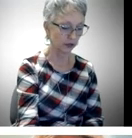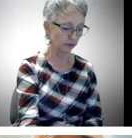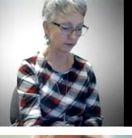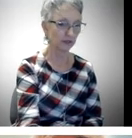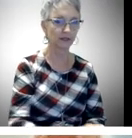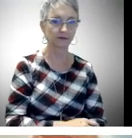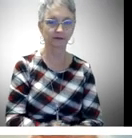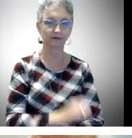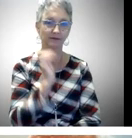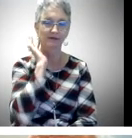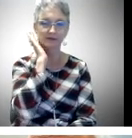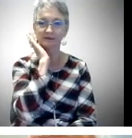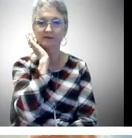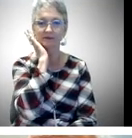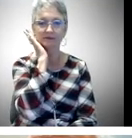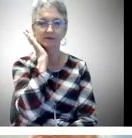Sorry. No